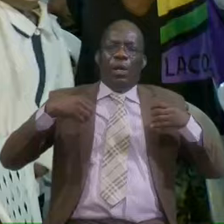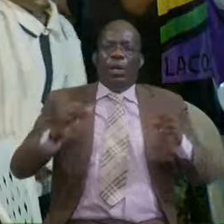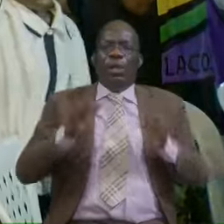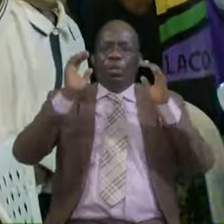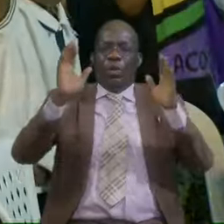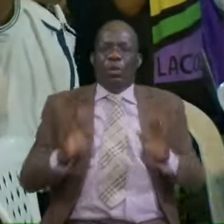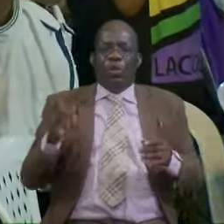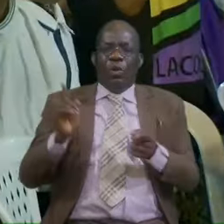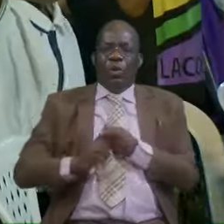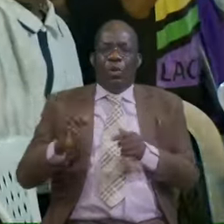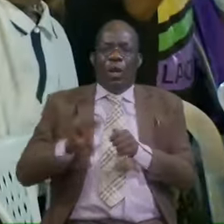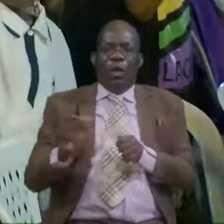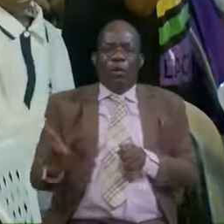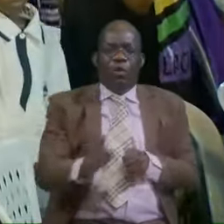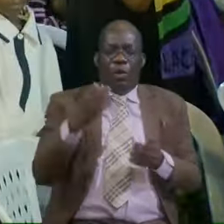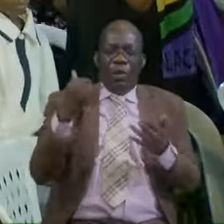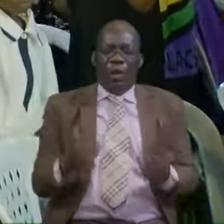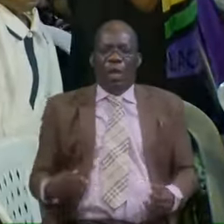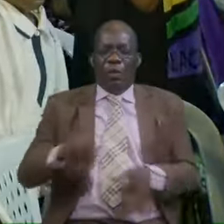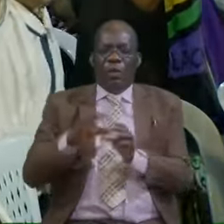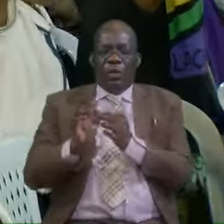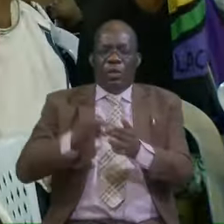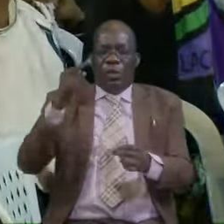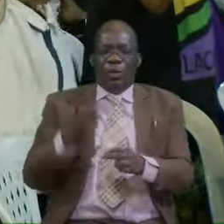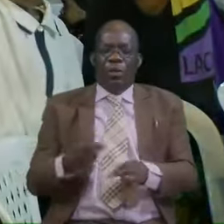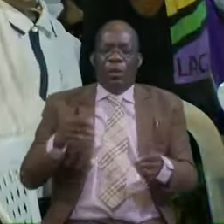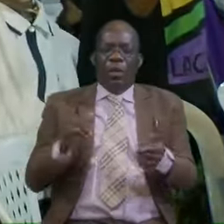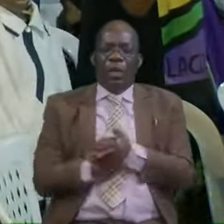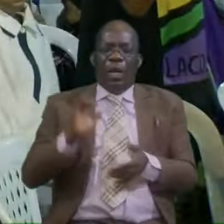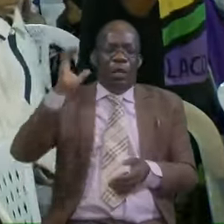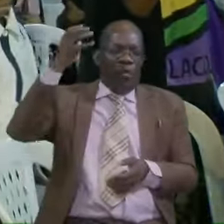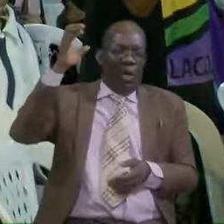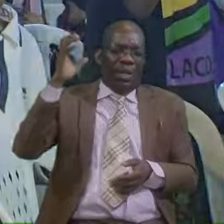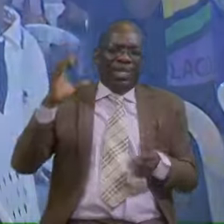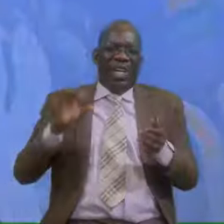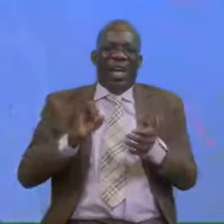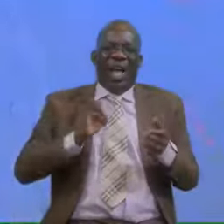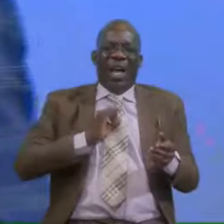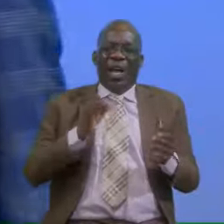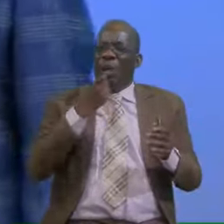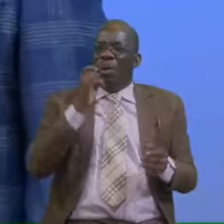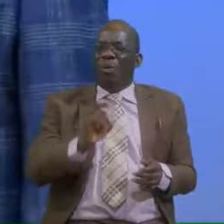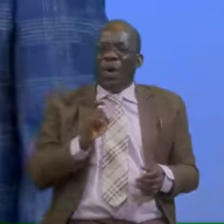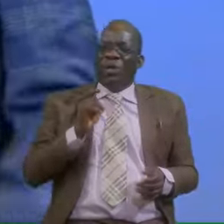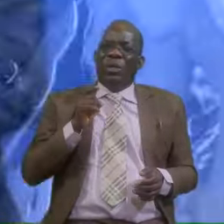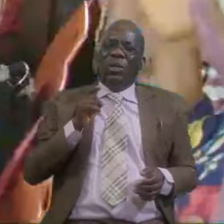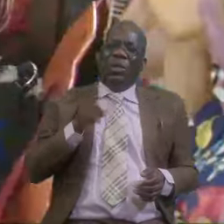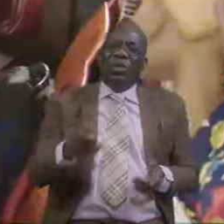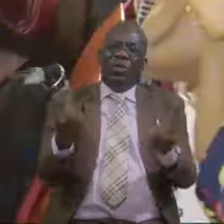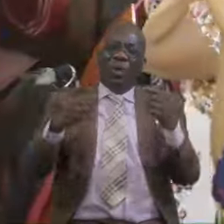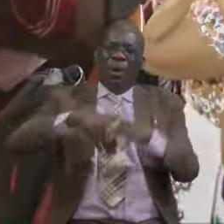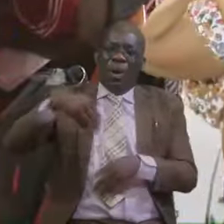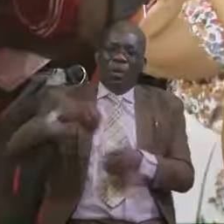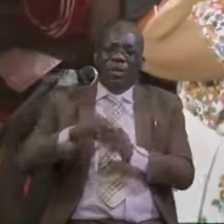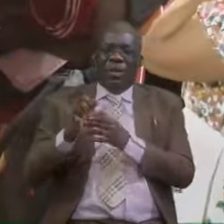now. That insanity, I command you, come out in Jesus' name.